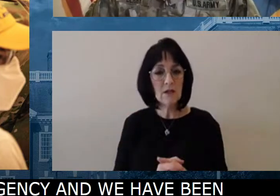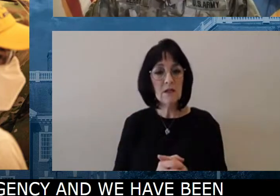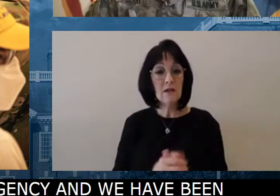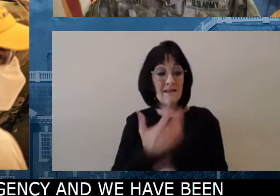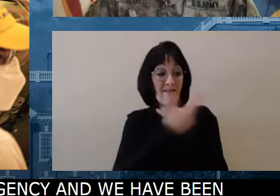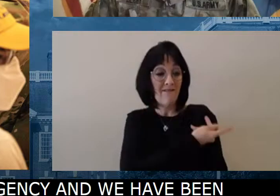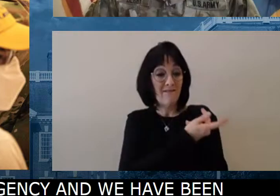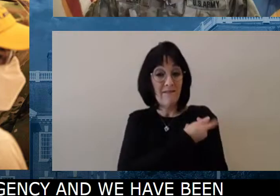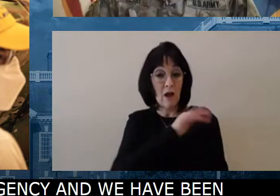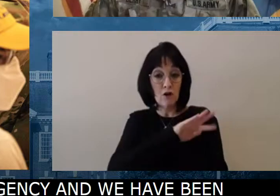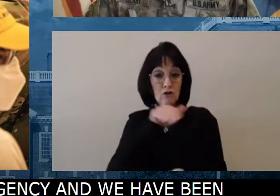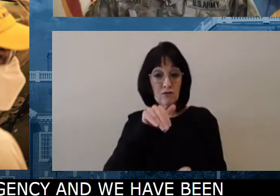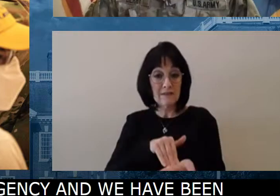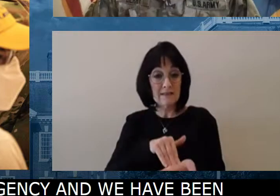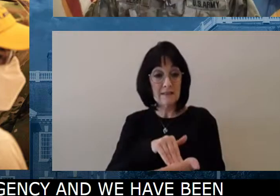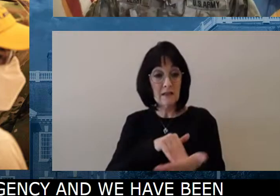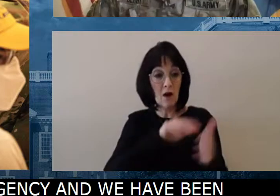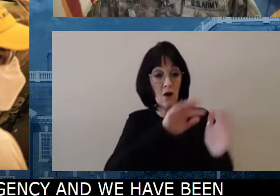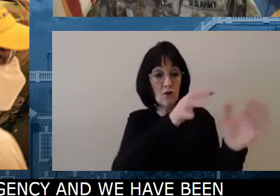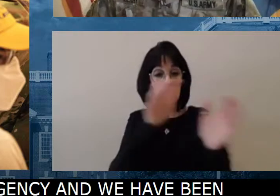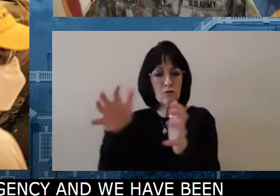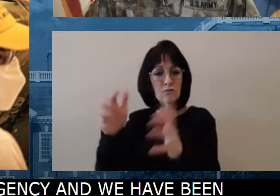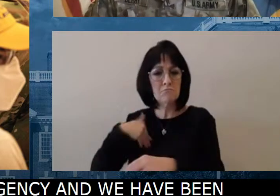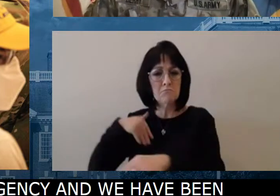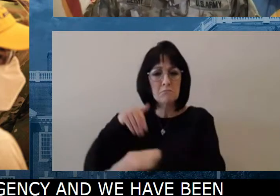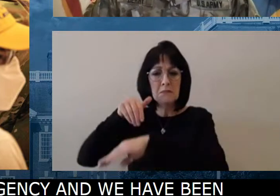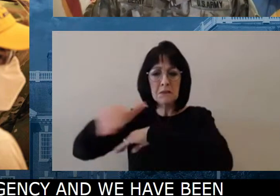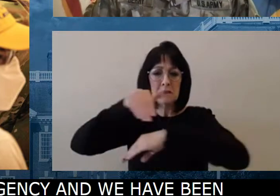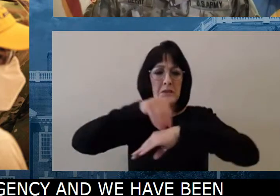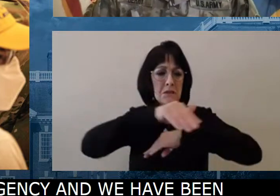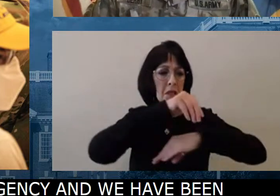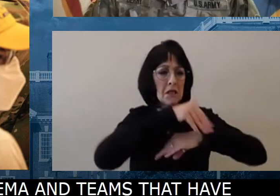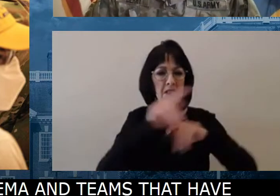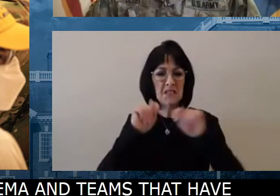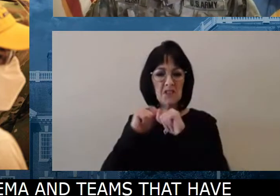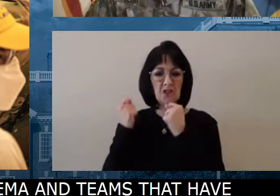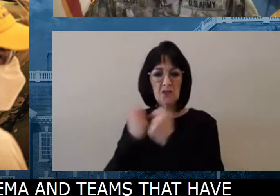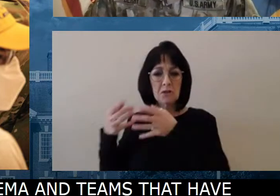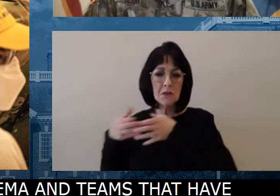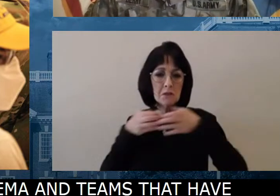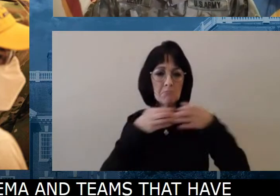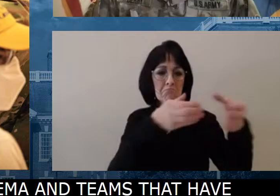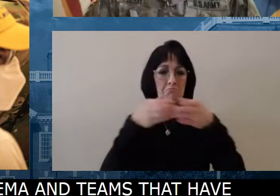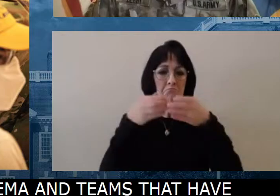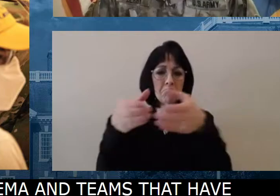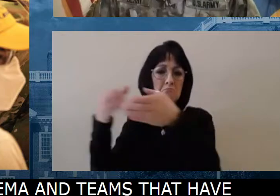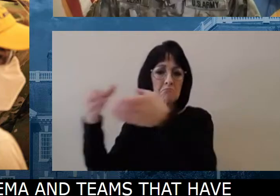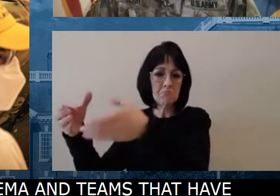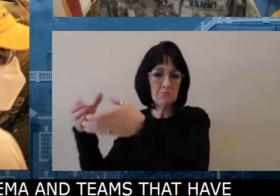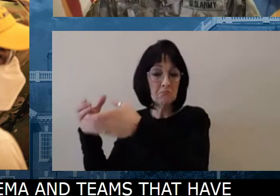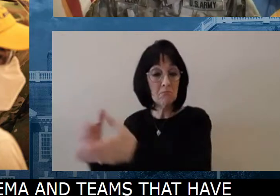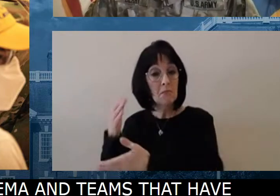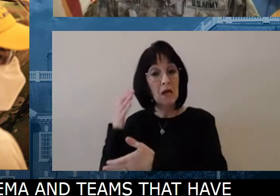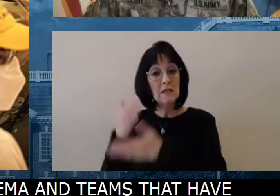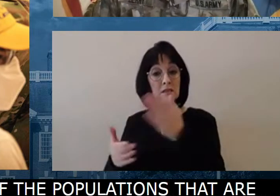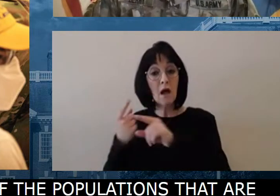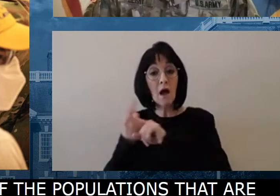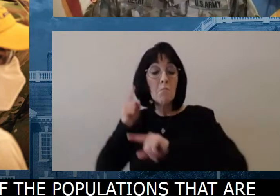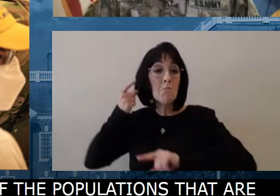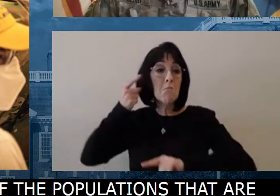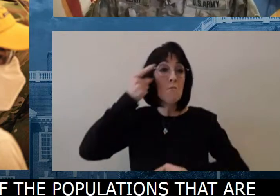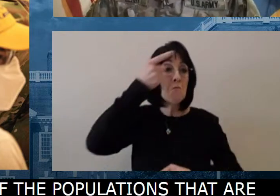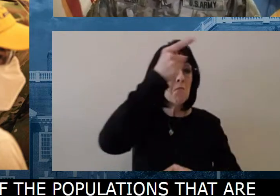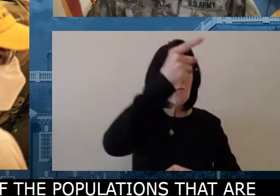Dr. Rattay said, and targeting some of the populations that are a little bit harder to get to, may not be able to get out to some of the sites to get their